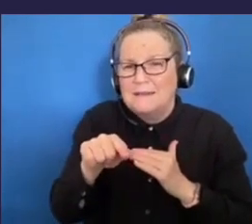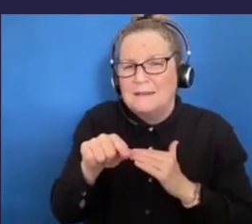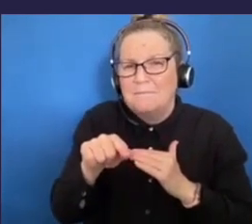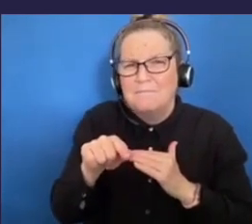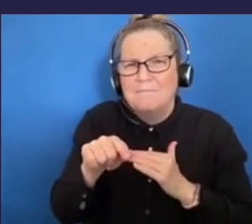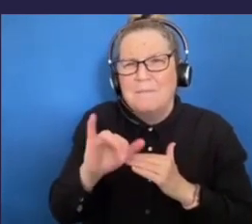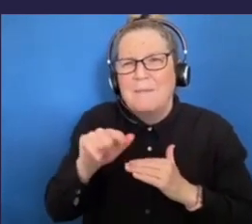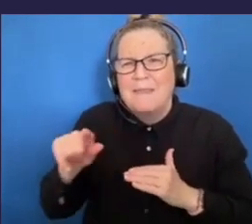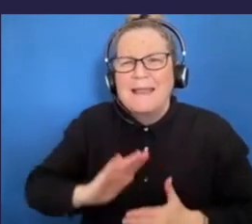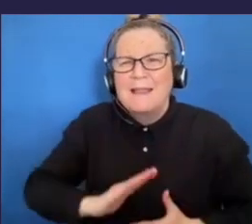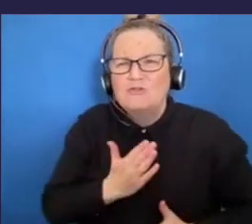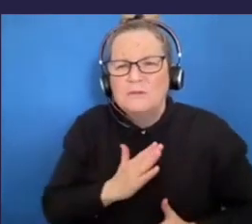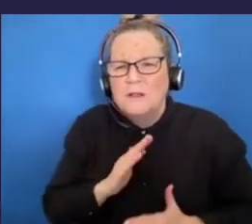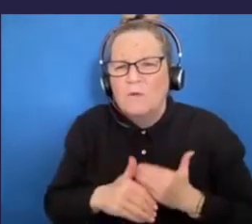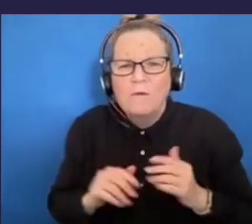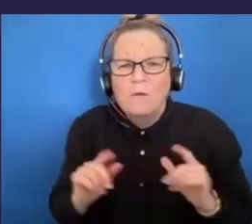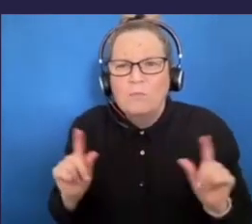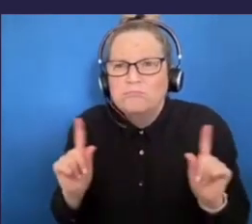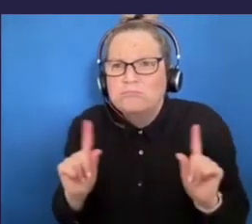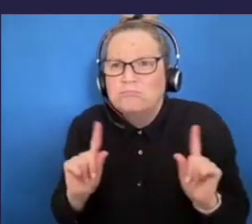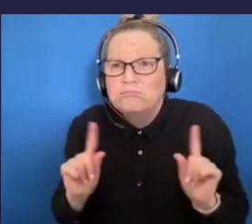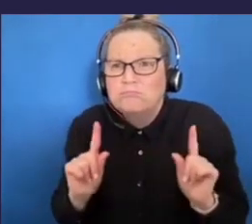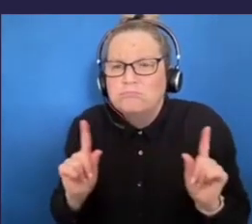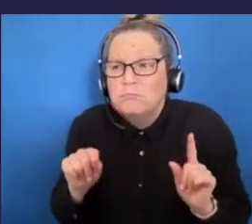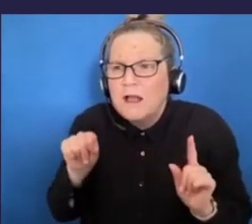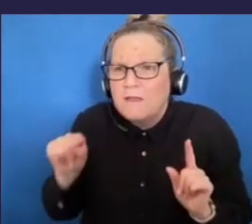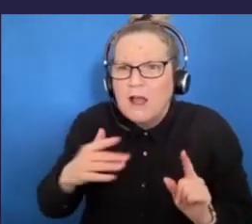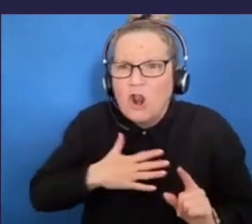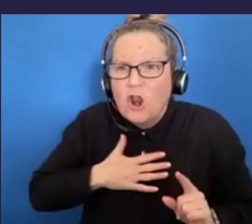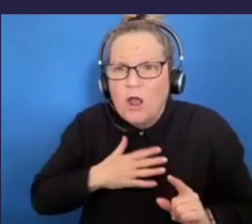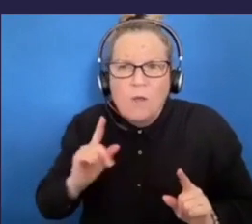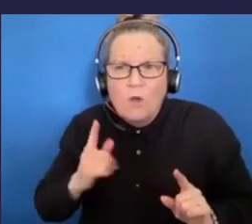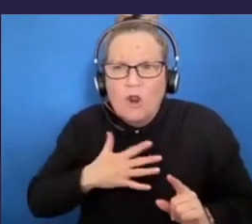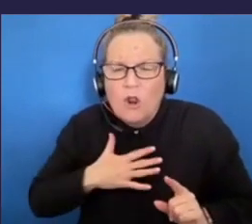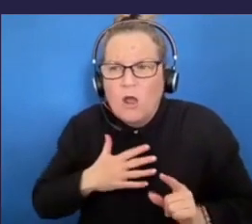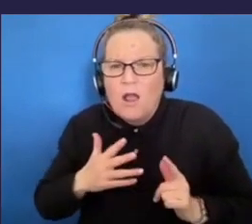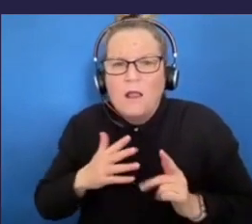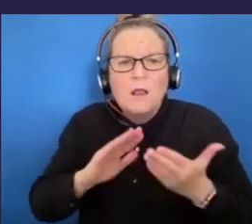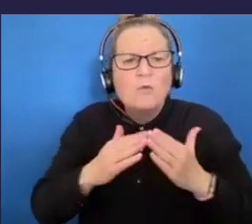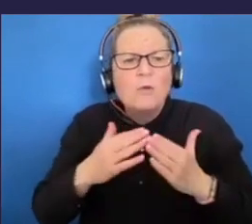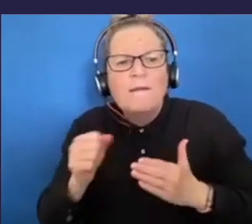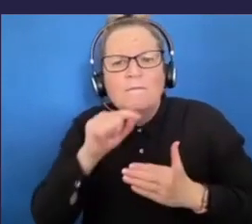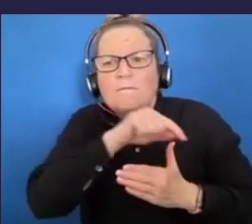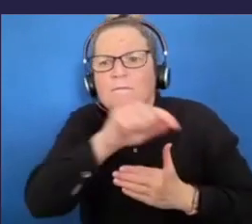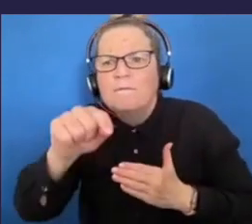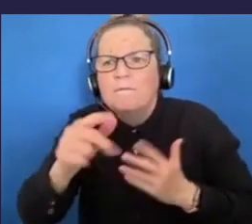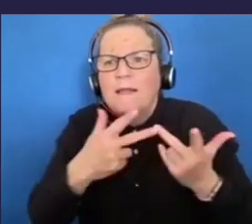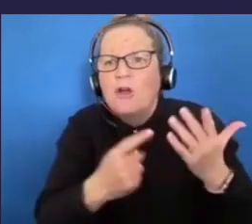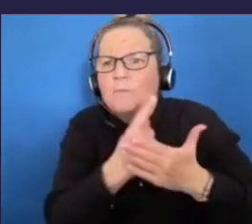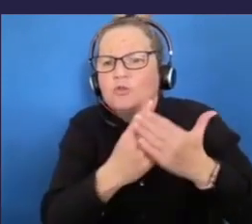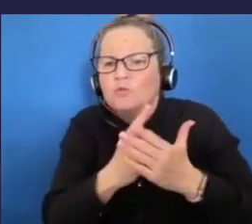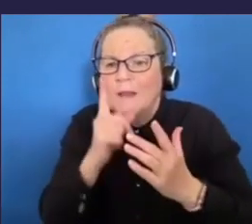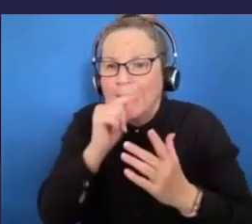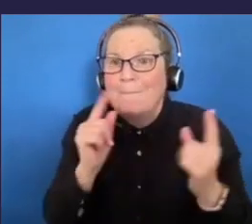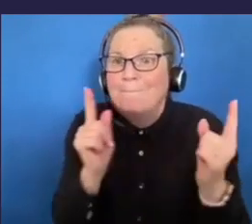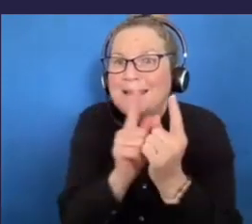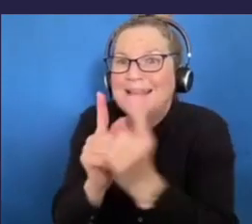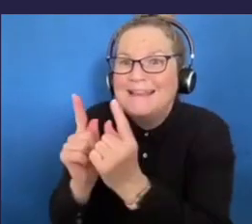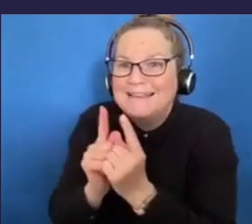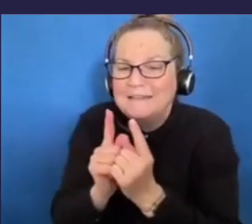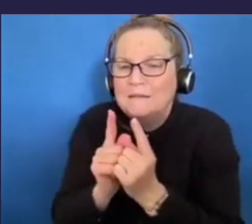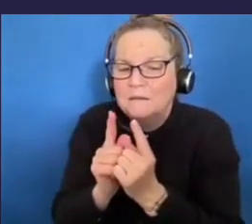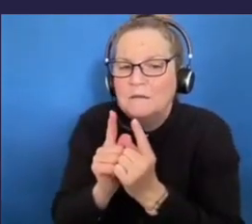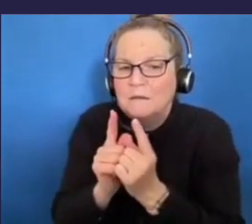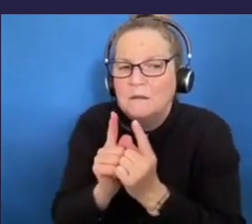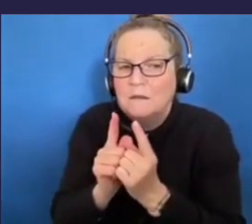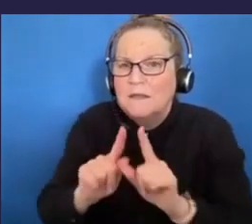be interested in and what are the other opportunities in their community to meet other people, that starts to